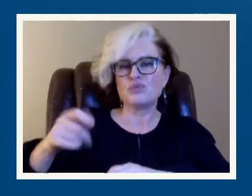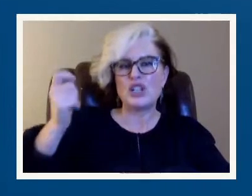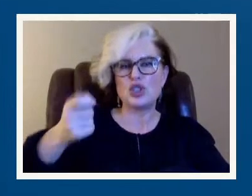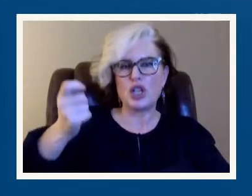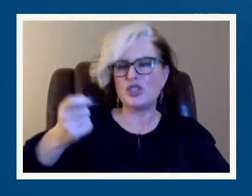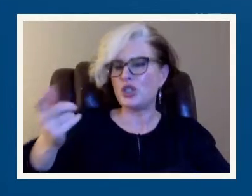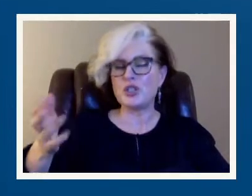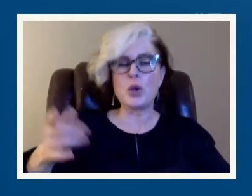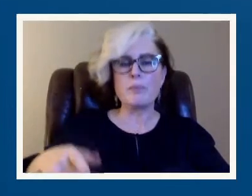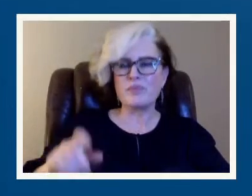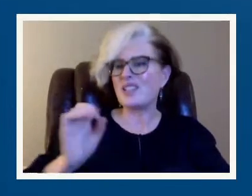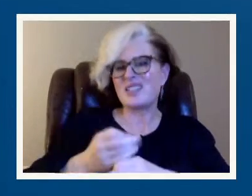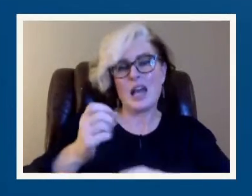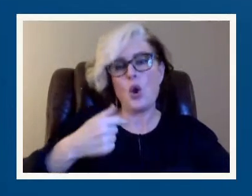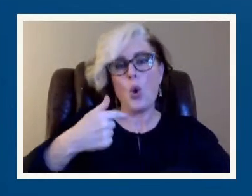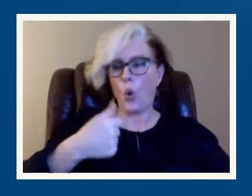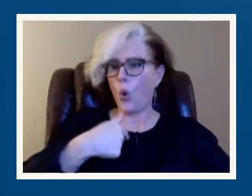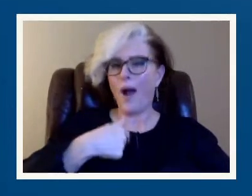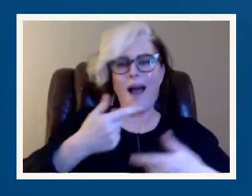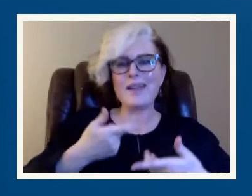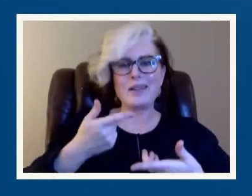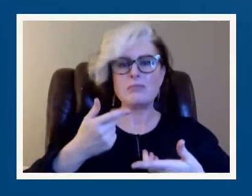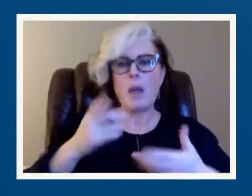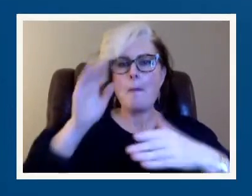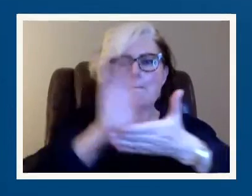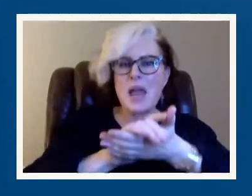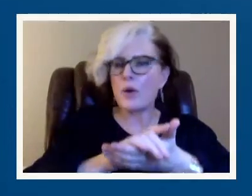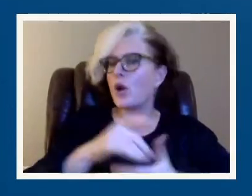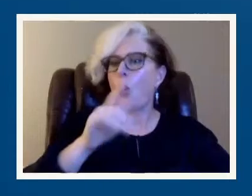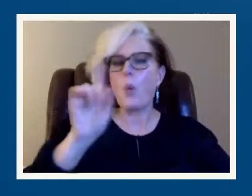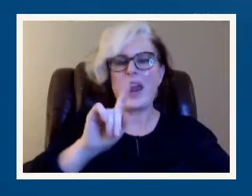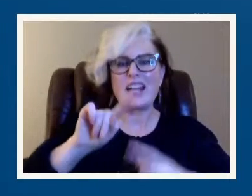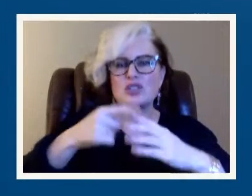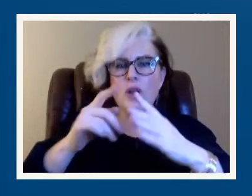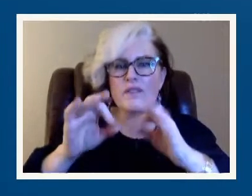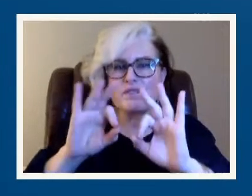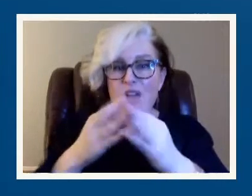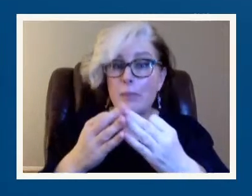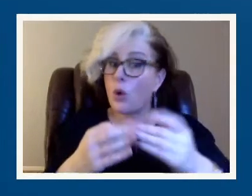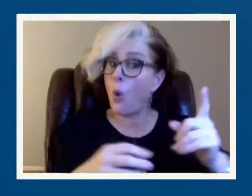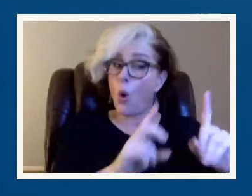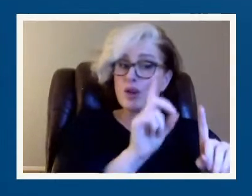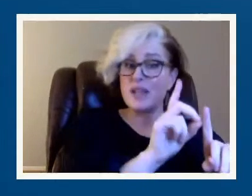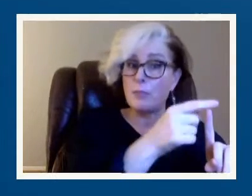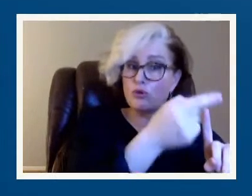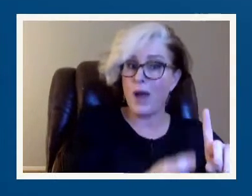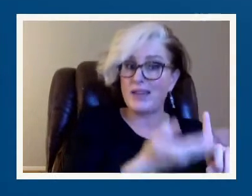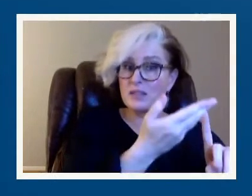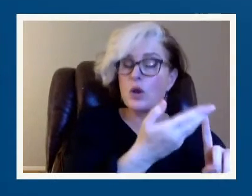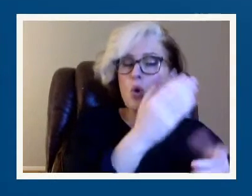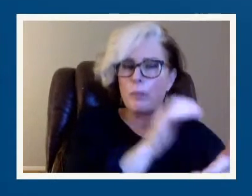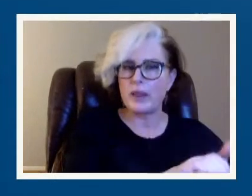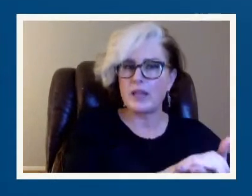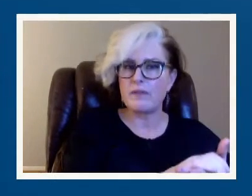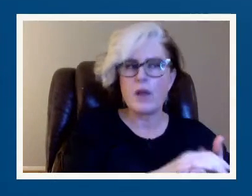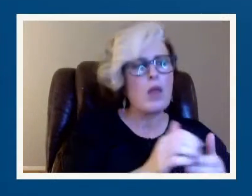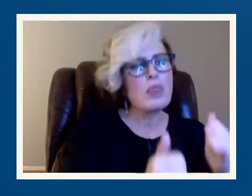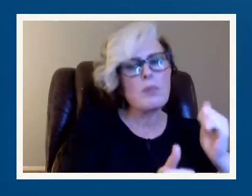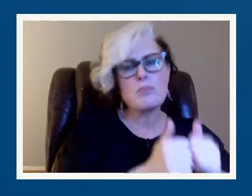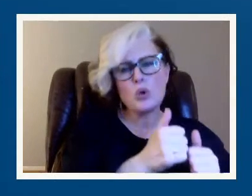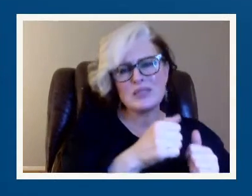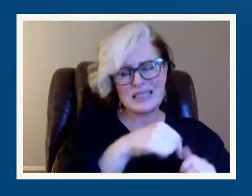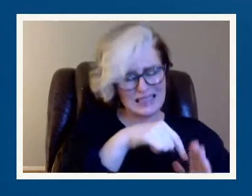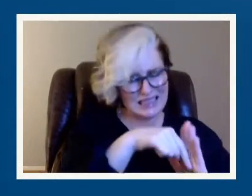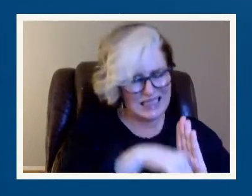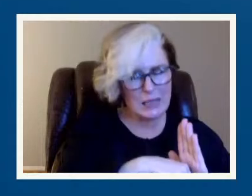decide who you love or when you start a family? Or is it Democratic leaders who believe the most intimate